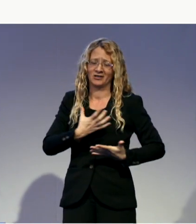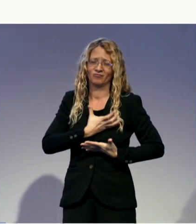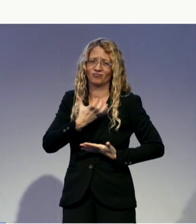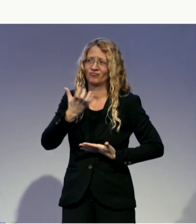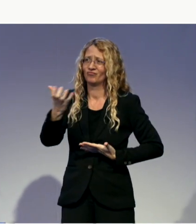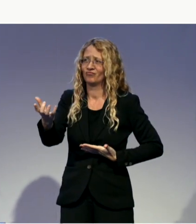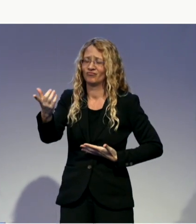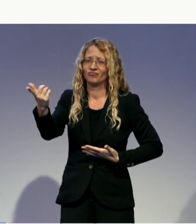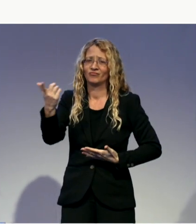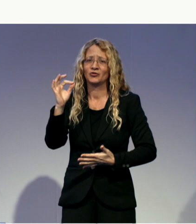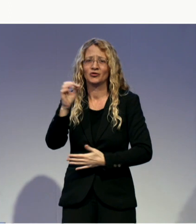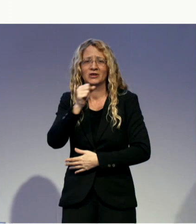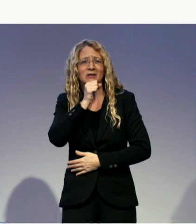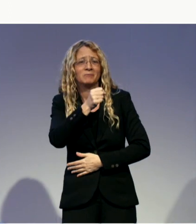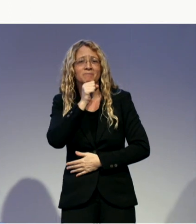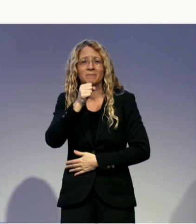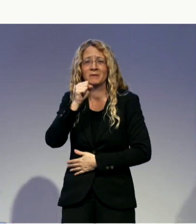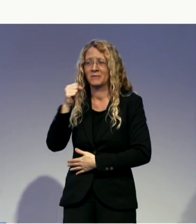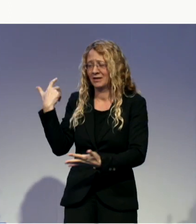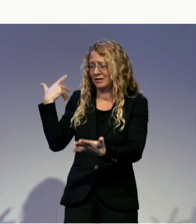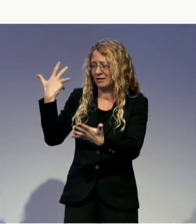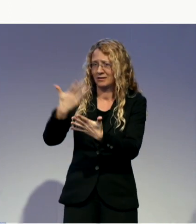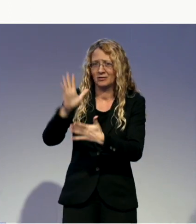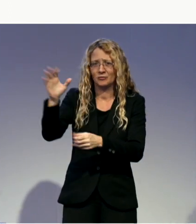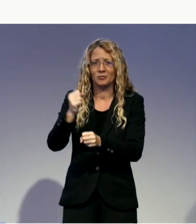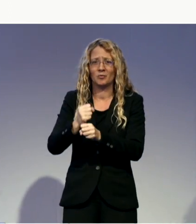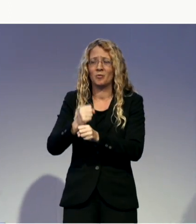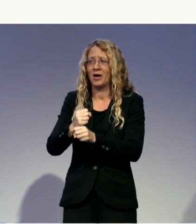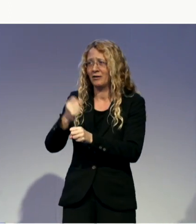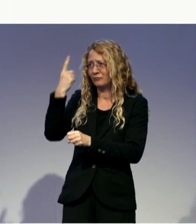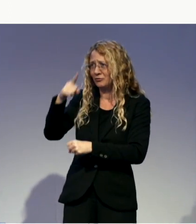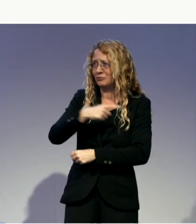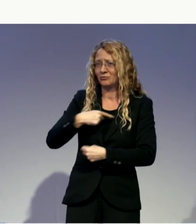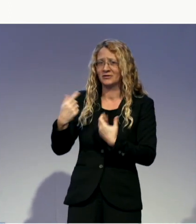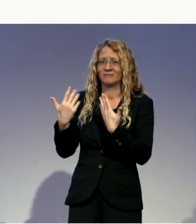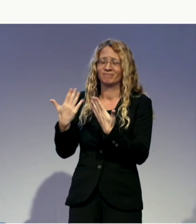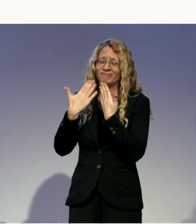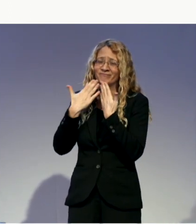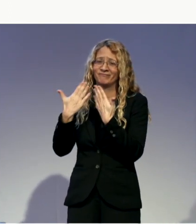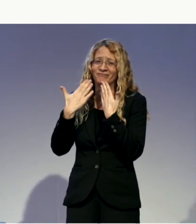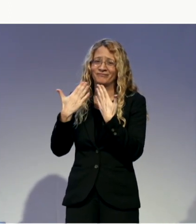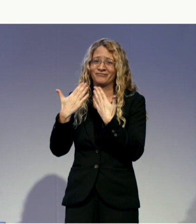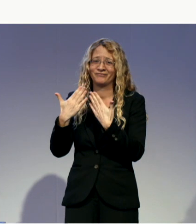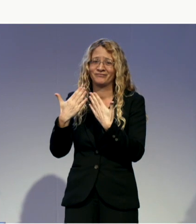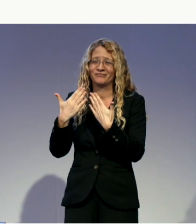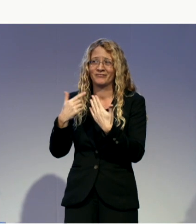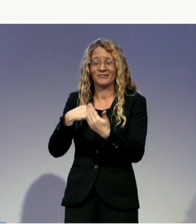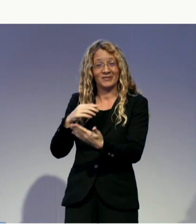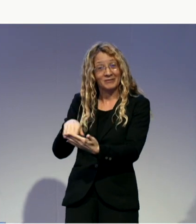you have done for us. But I would suggest, and therefore it was very important that you told